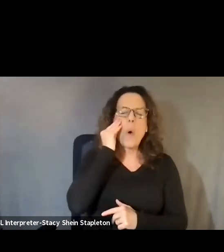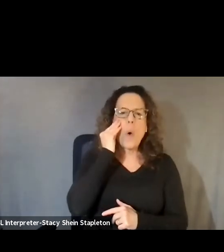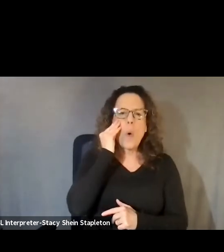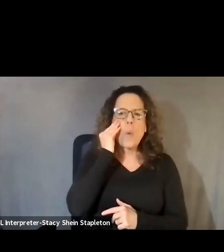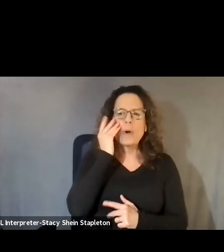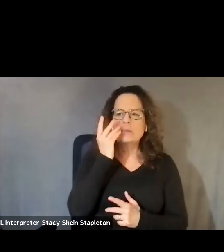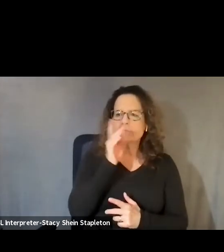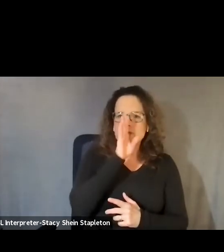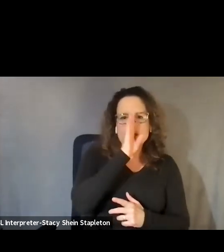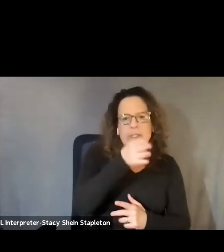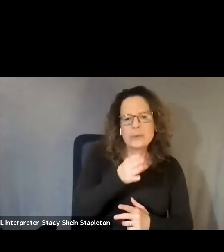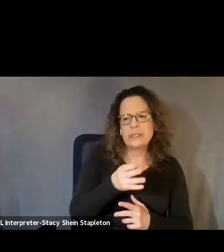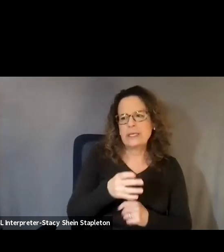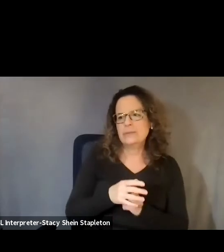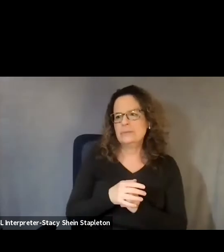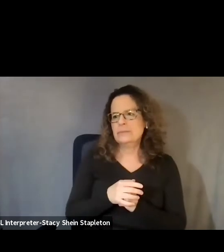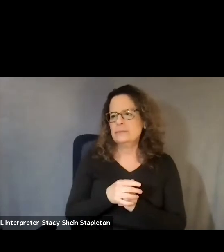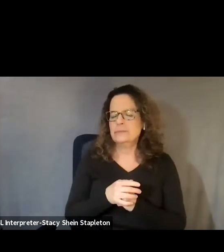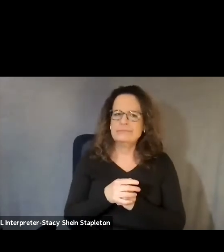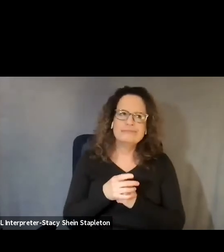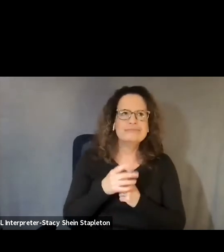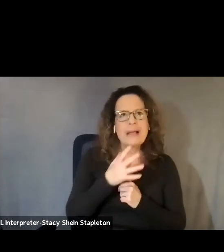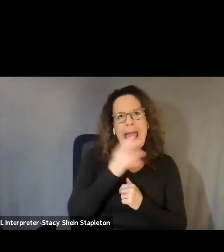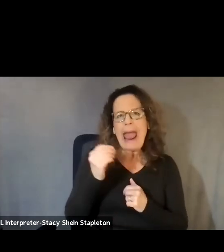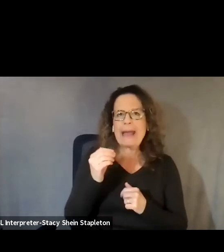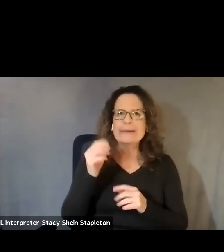and figuratively. Figuratively,